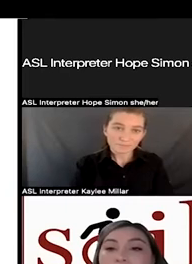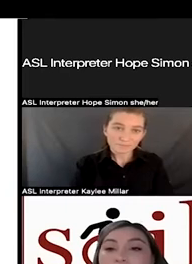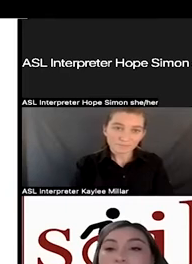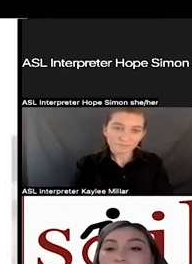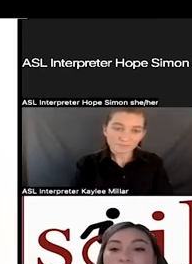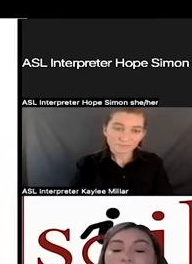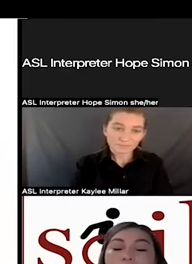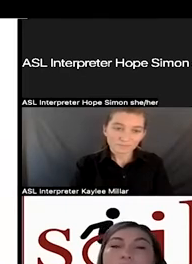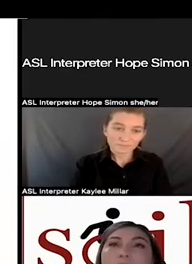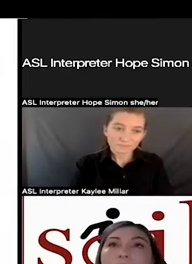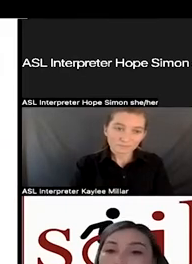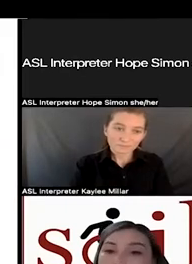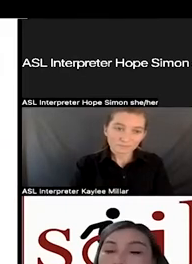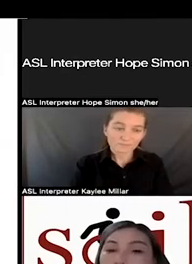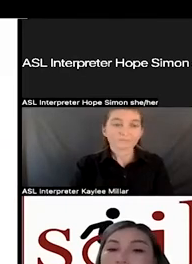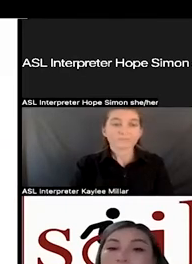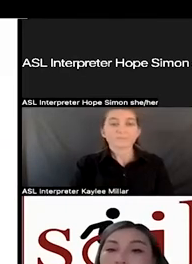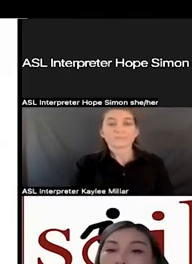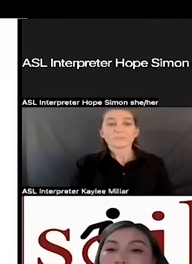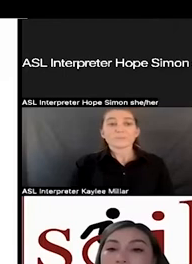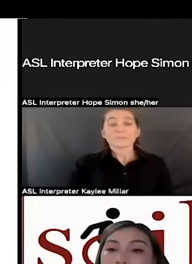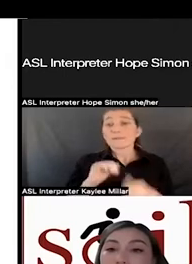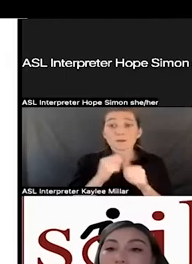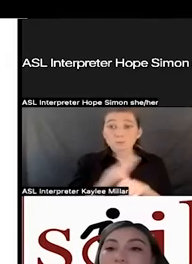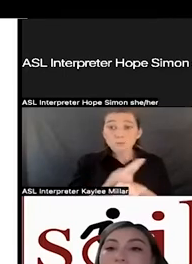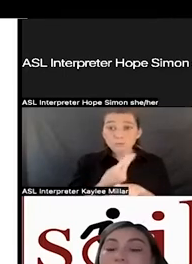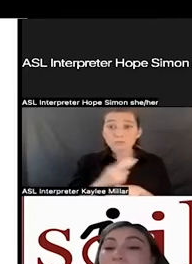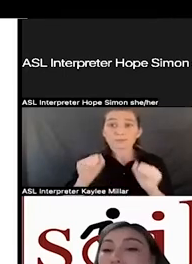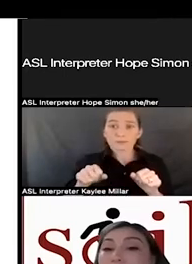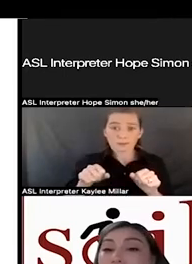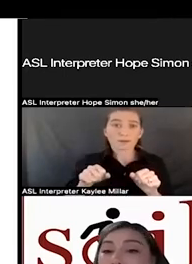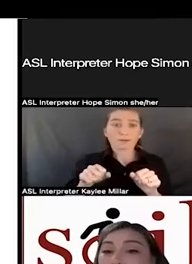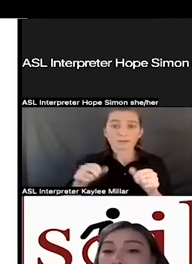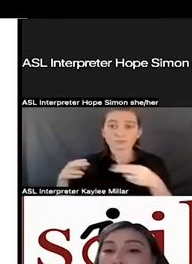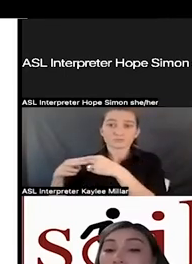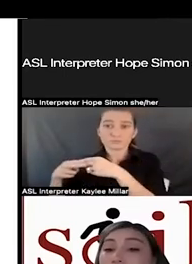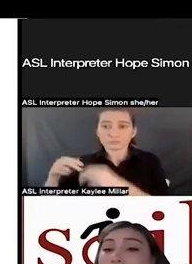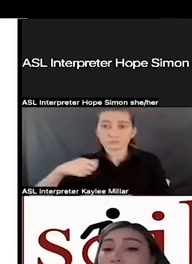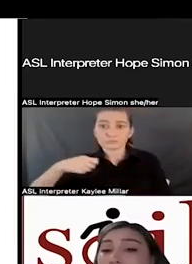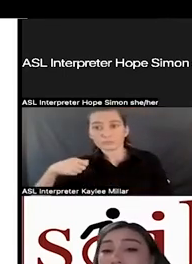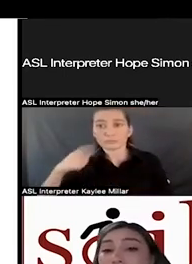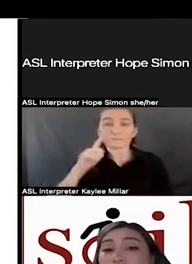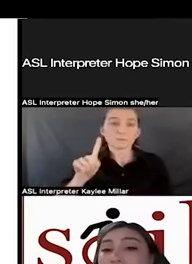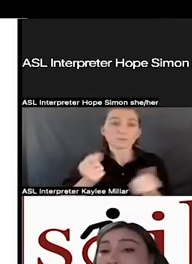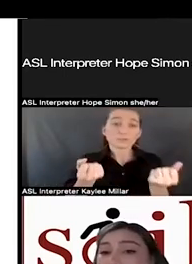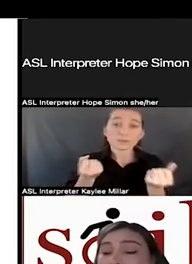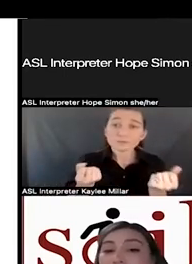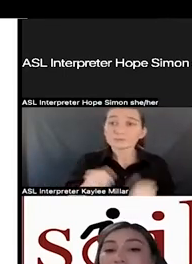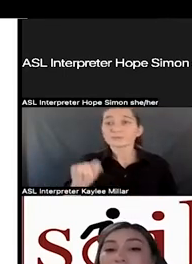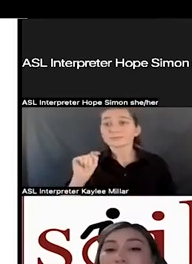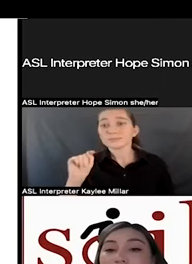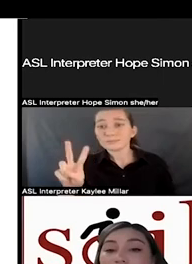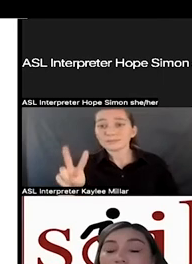We installed fasteners in bookshelves, dressers, living room shelves, behind television